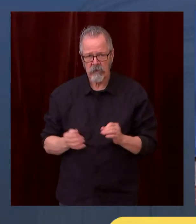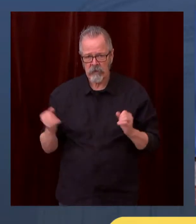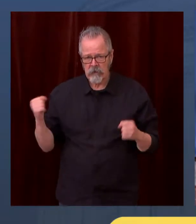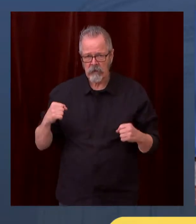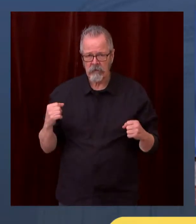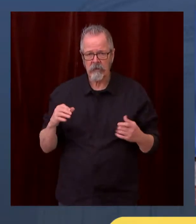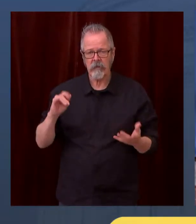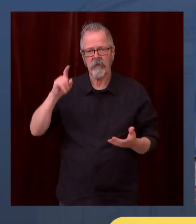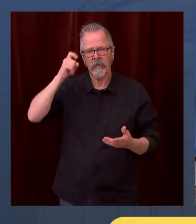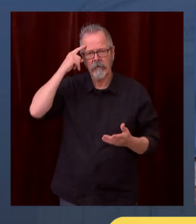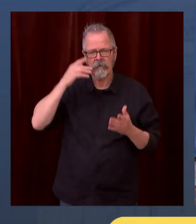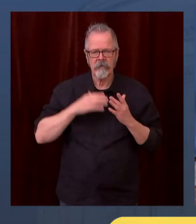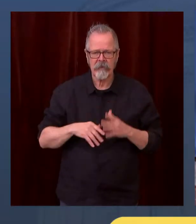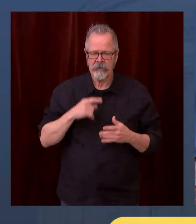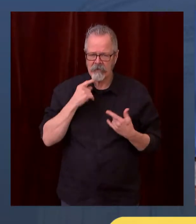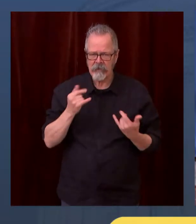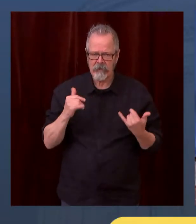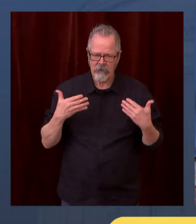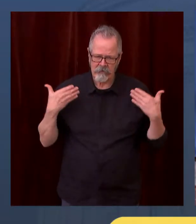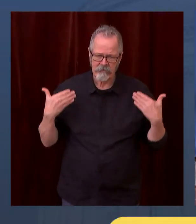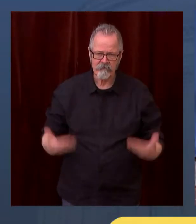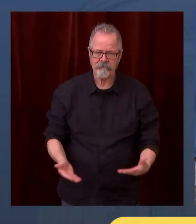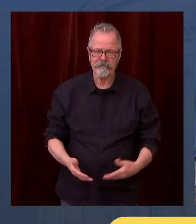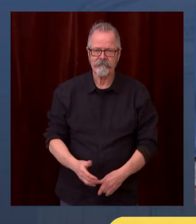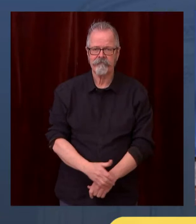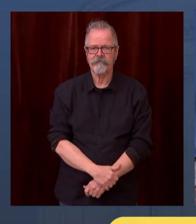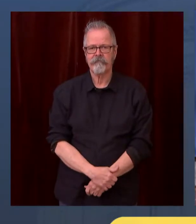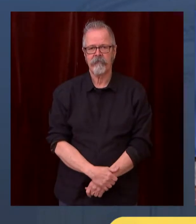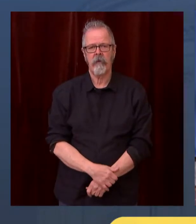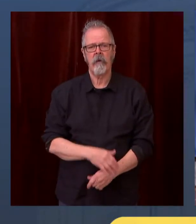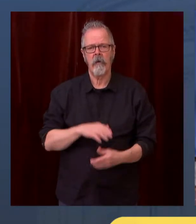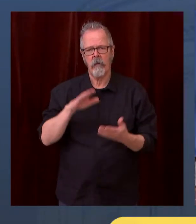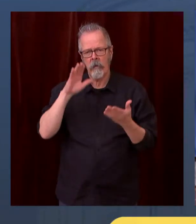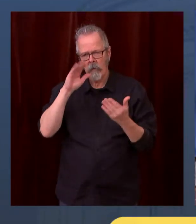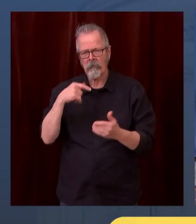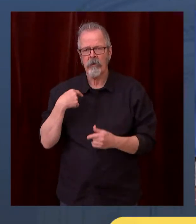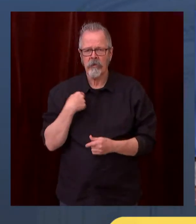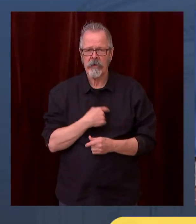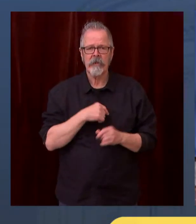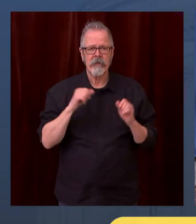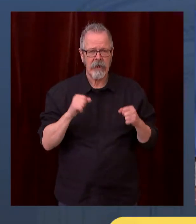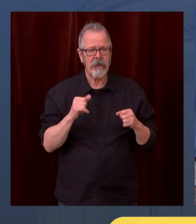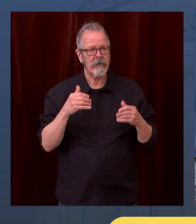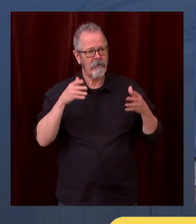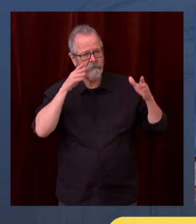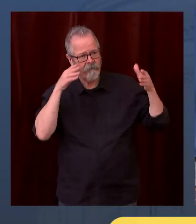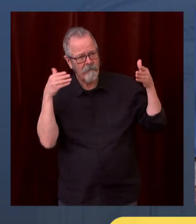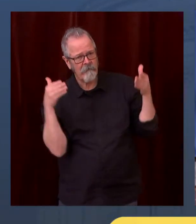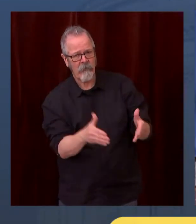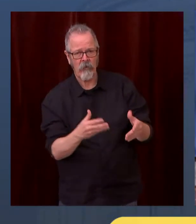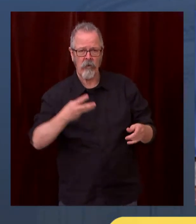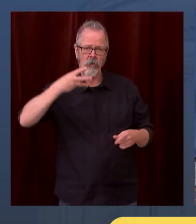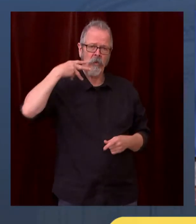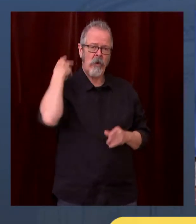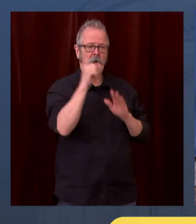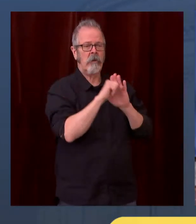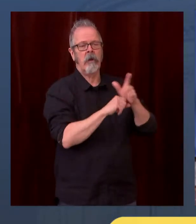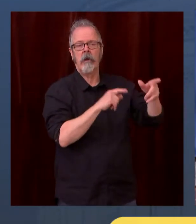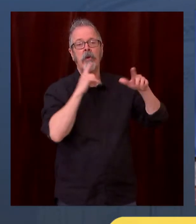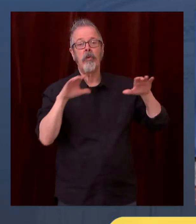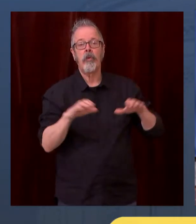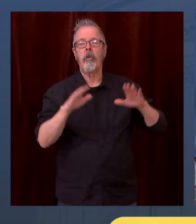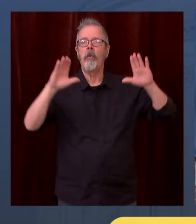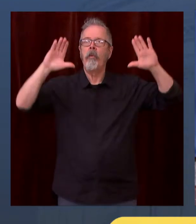hope that we can, for a couple hours, focus on the fact that Washington State's making real progress right now. We're having